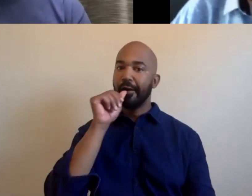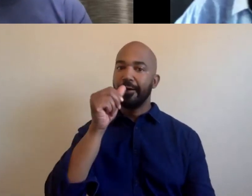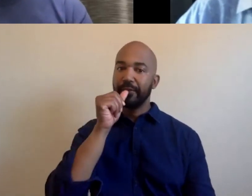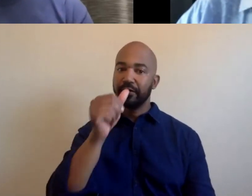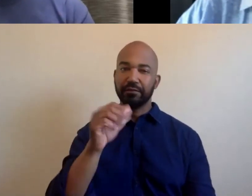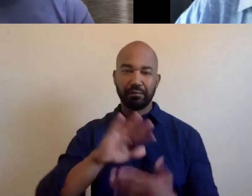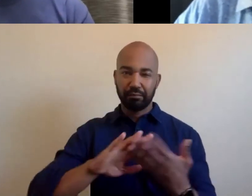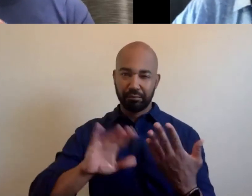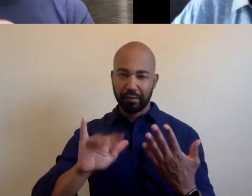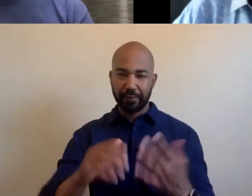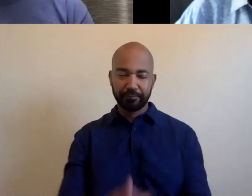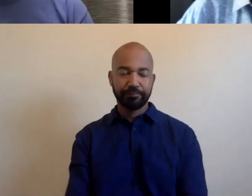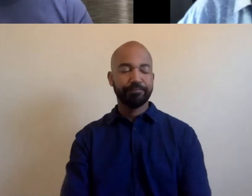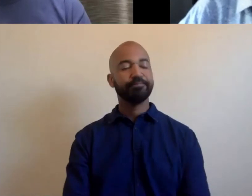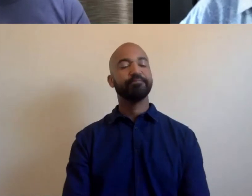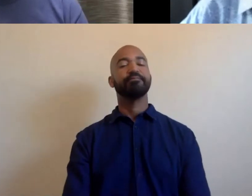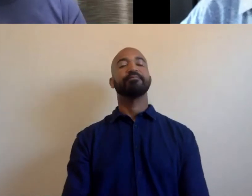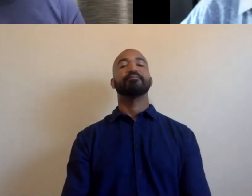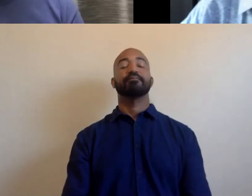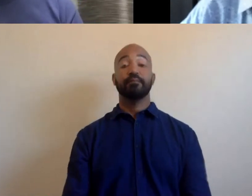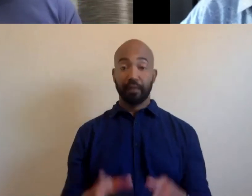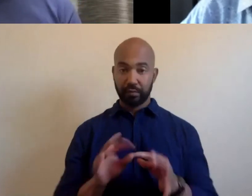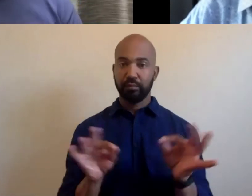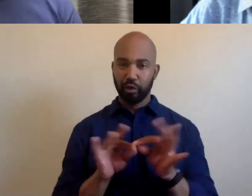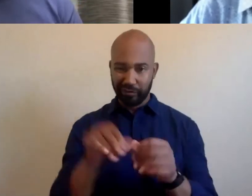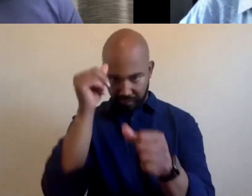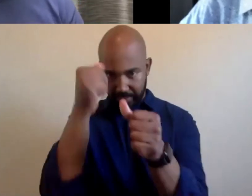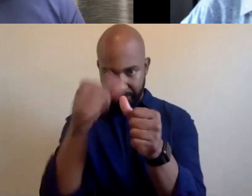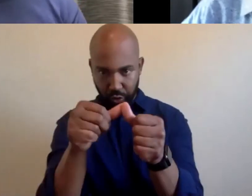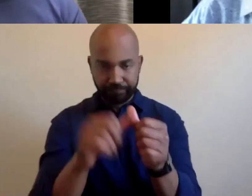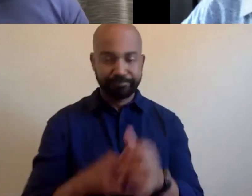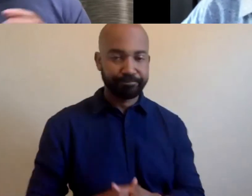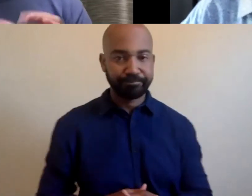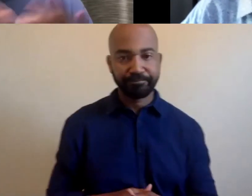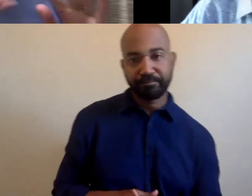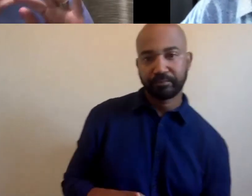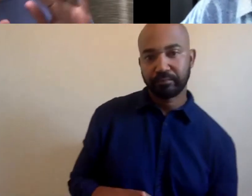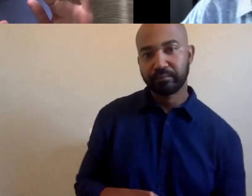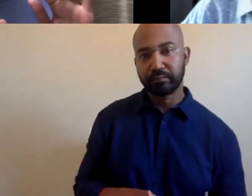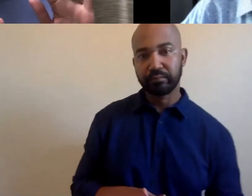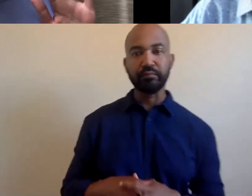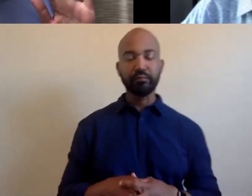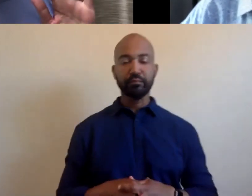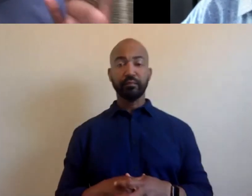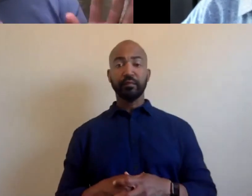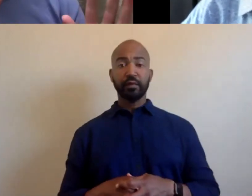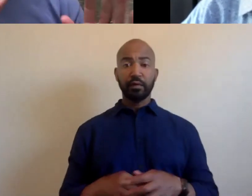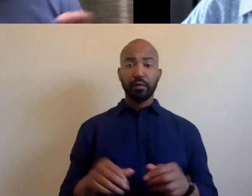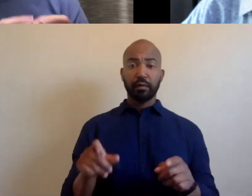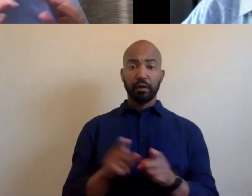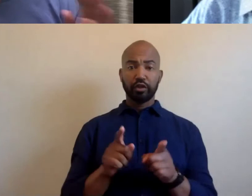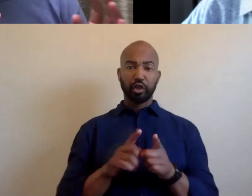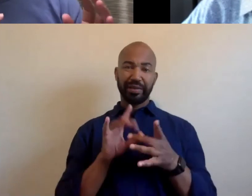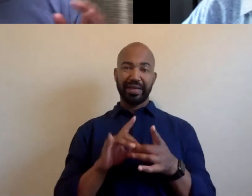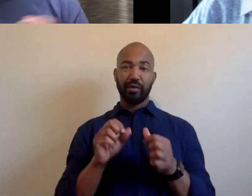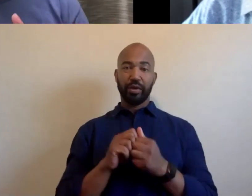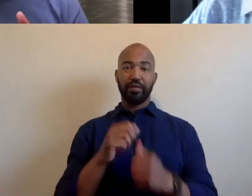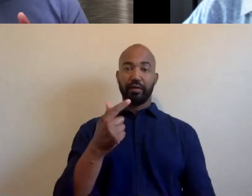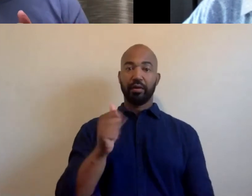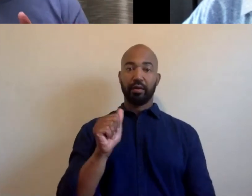sorts of things. So it's good to keep that in mind. And I want to say, in terms of granola bars and those